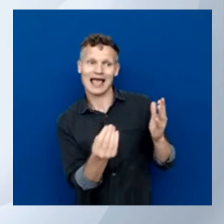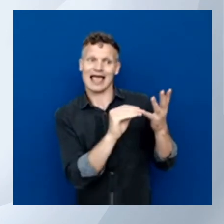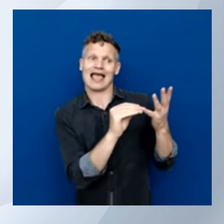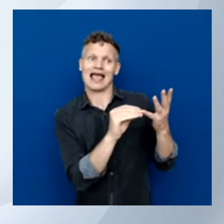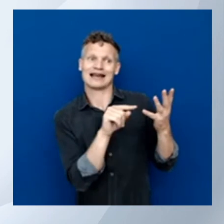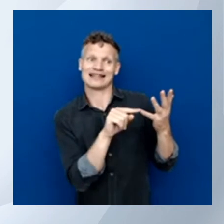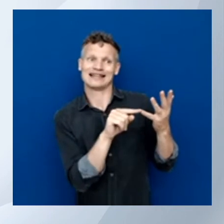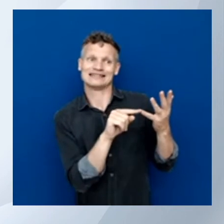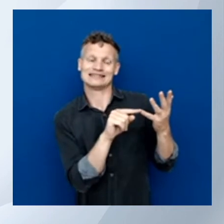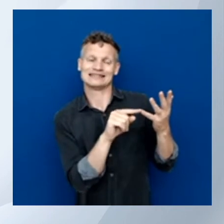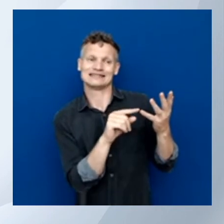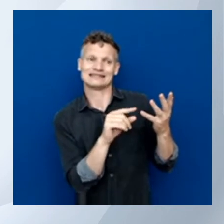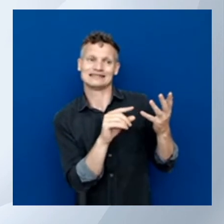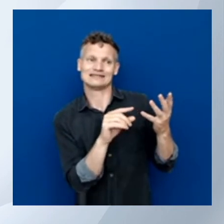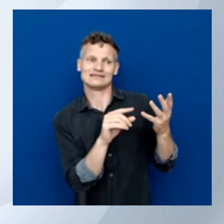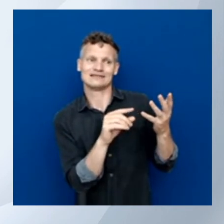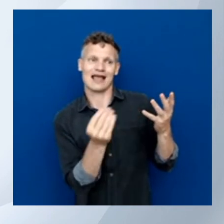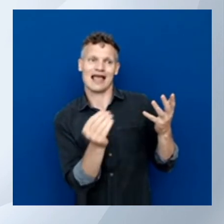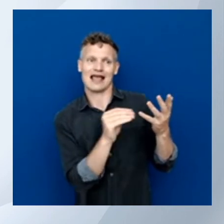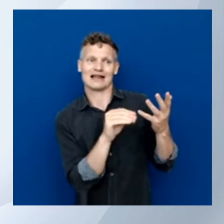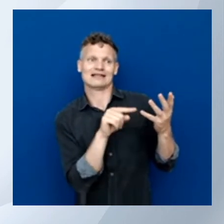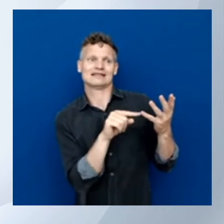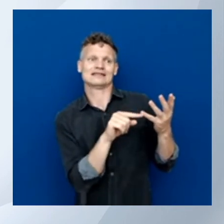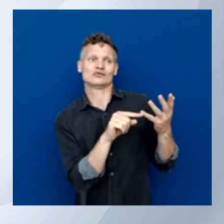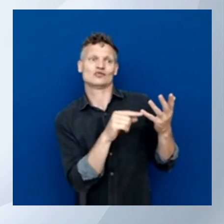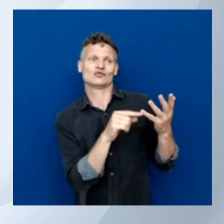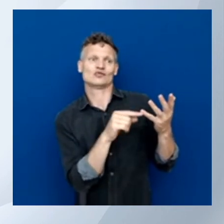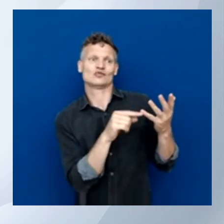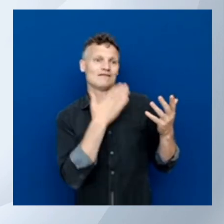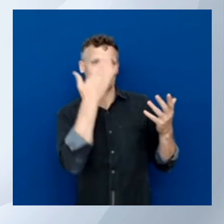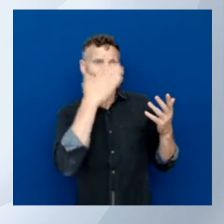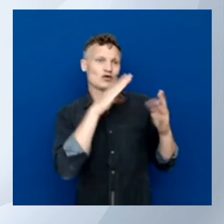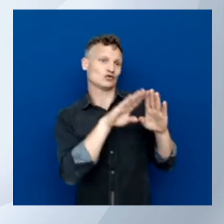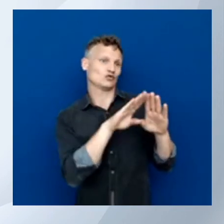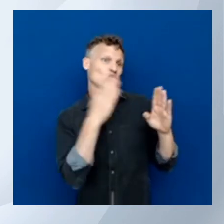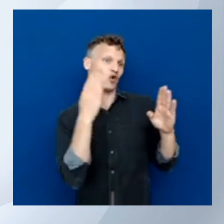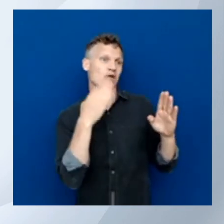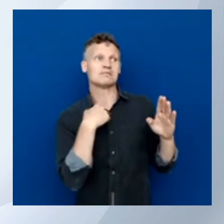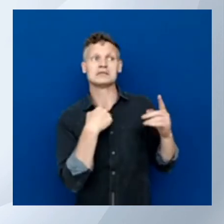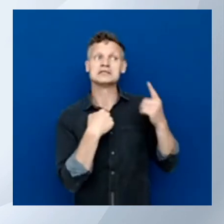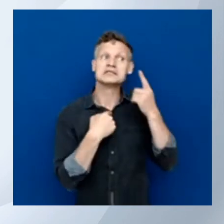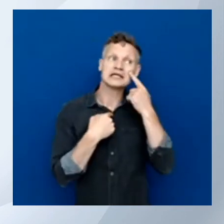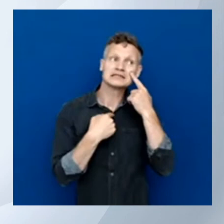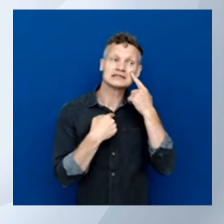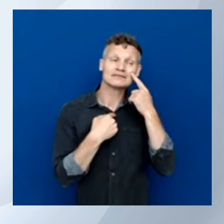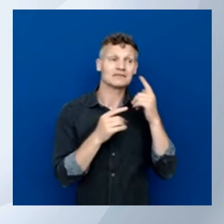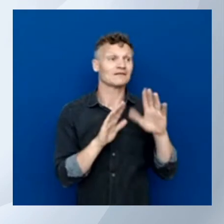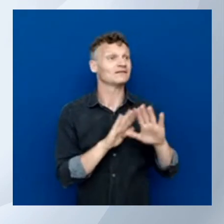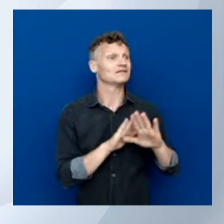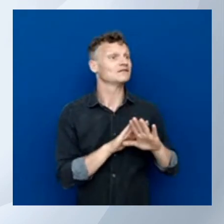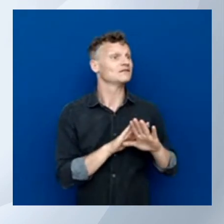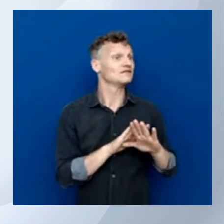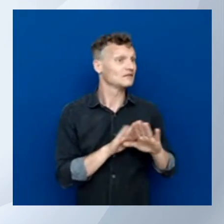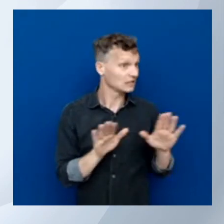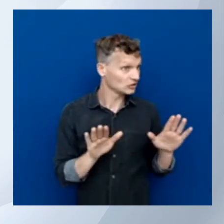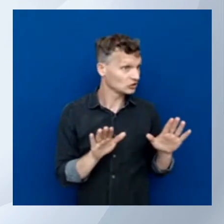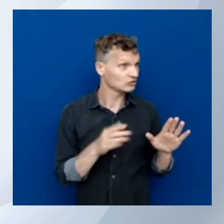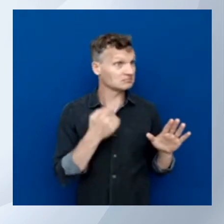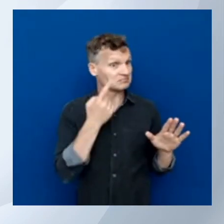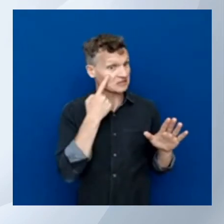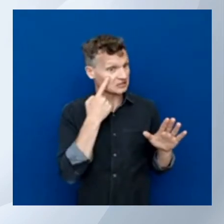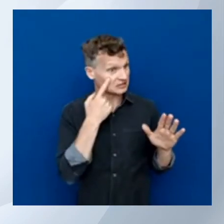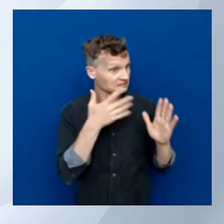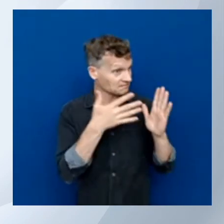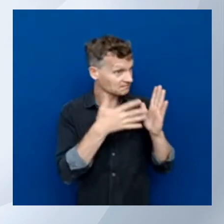into my Front Door gateway, and I can test that. Once that's done, because this is not able to trigger without